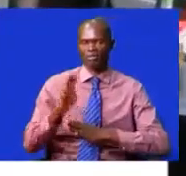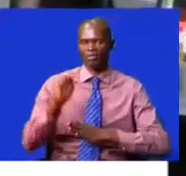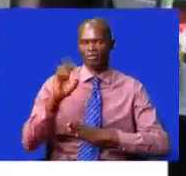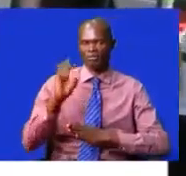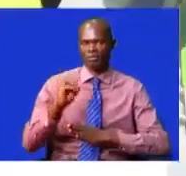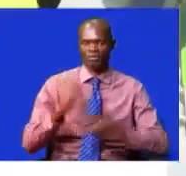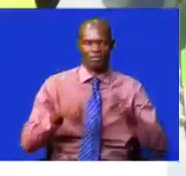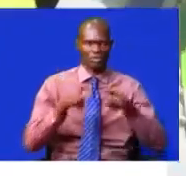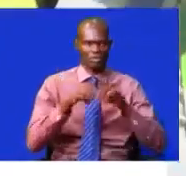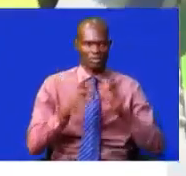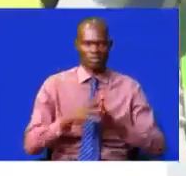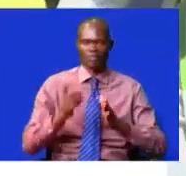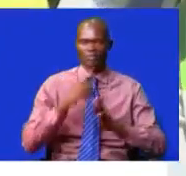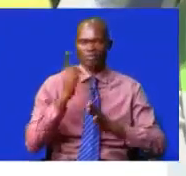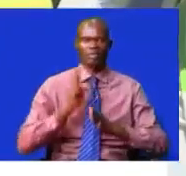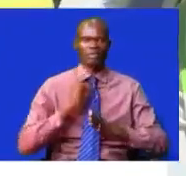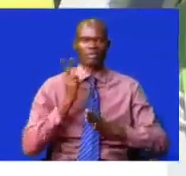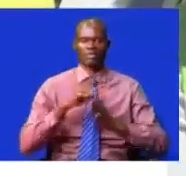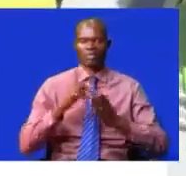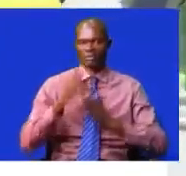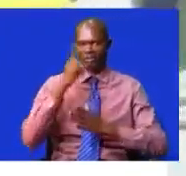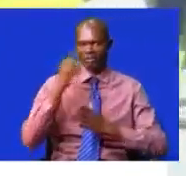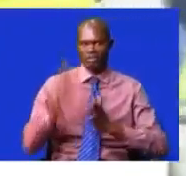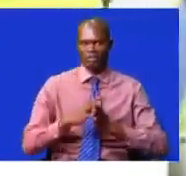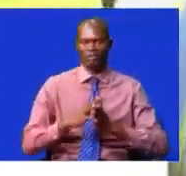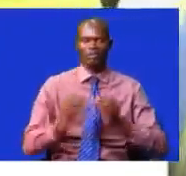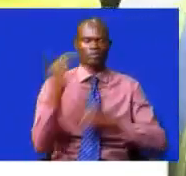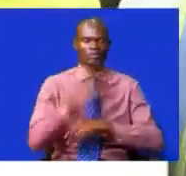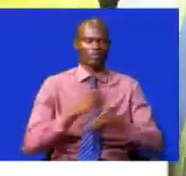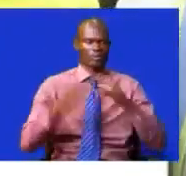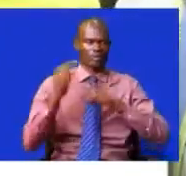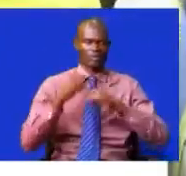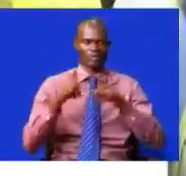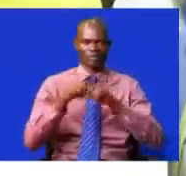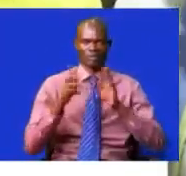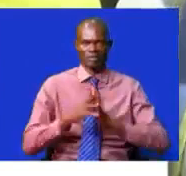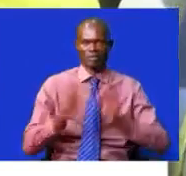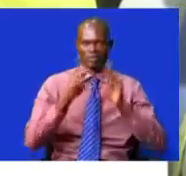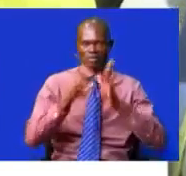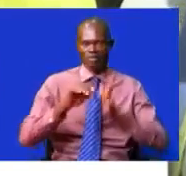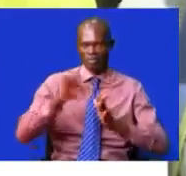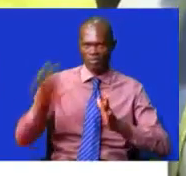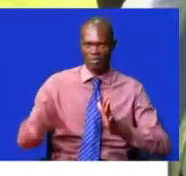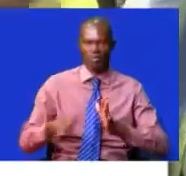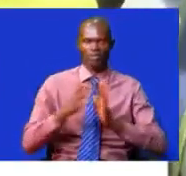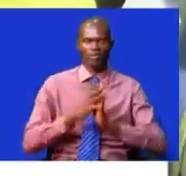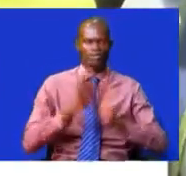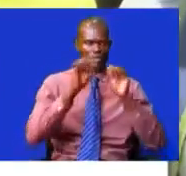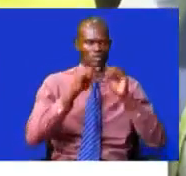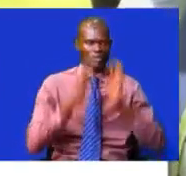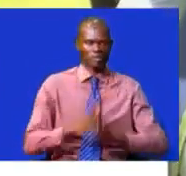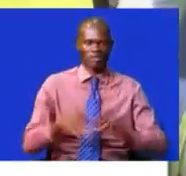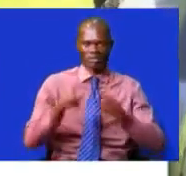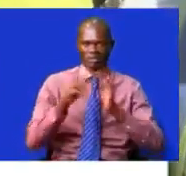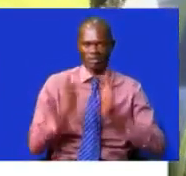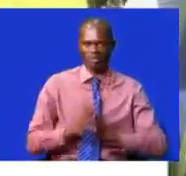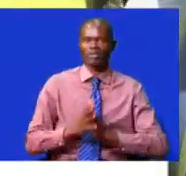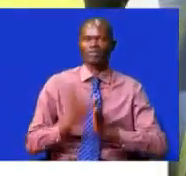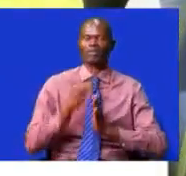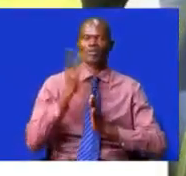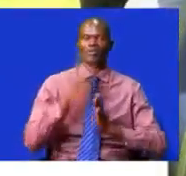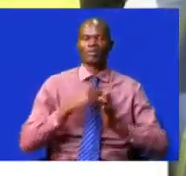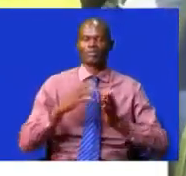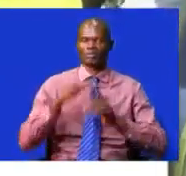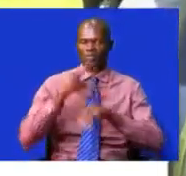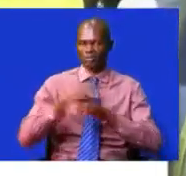apis gavana. Today we converge here as Kisumu County agripreneurs. Yes. We are exercising our